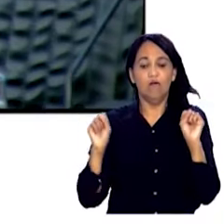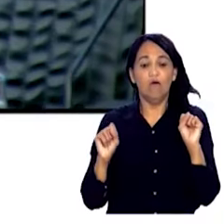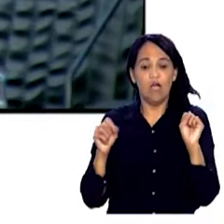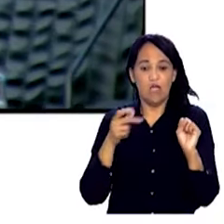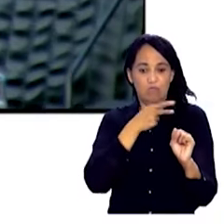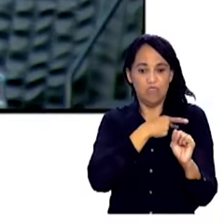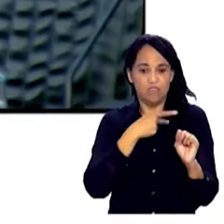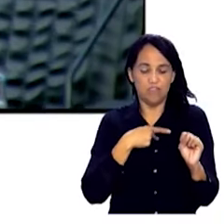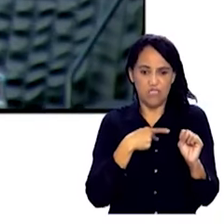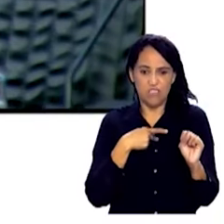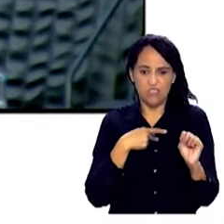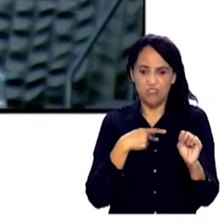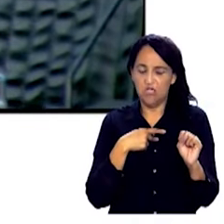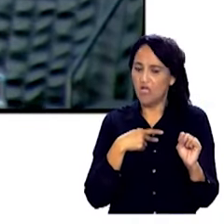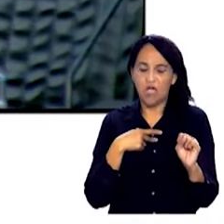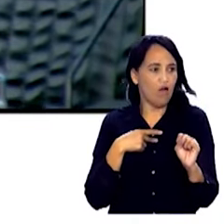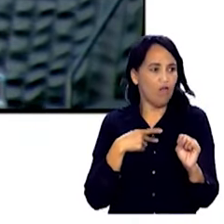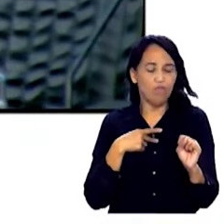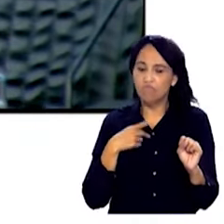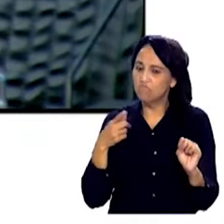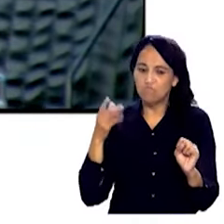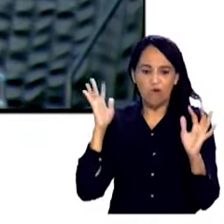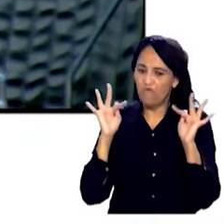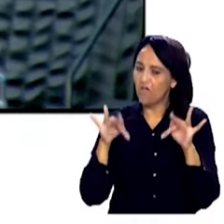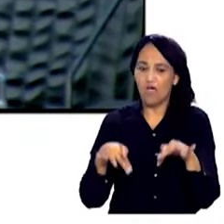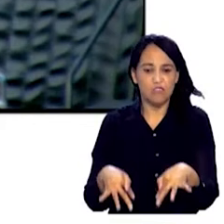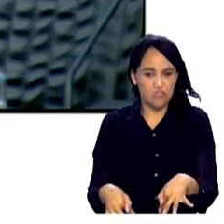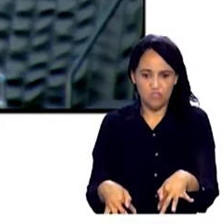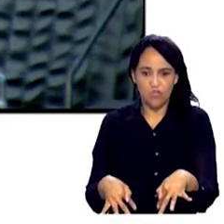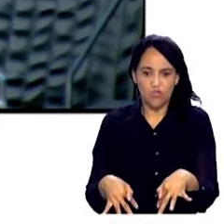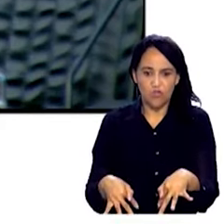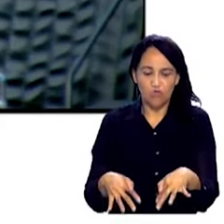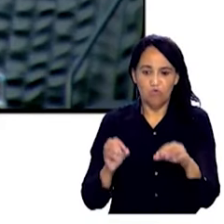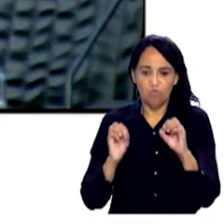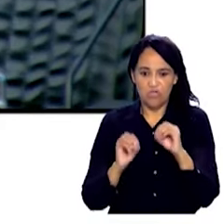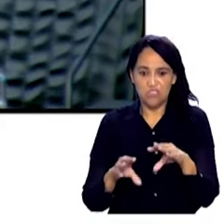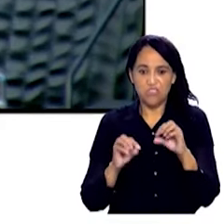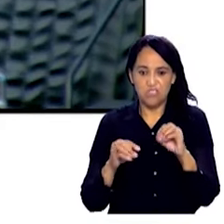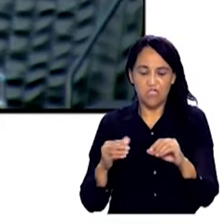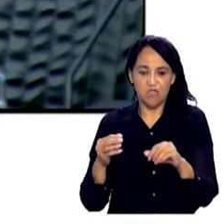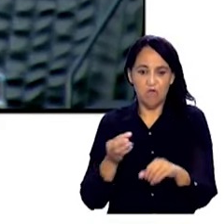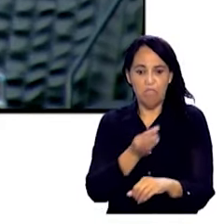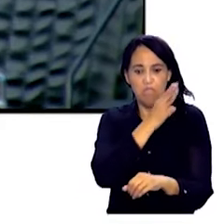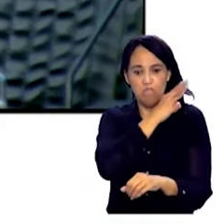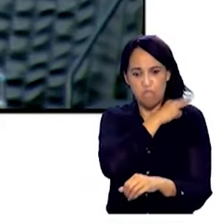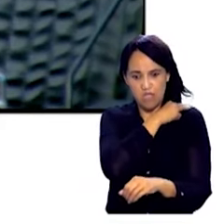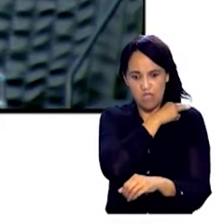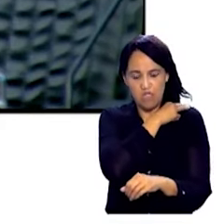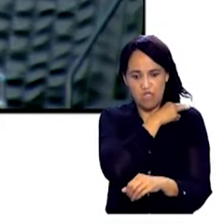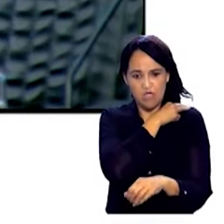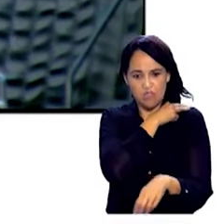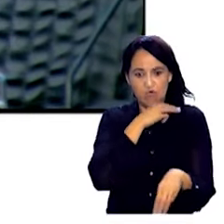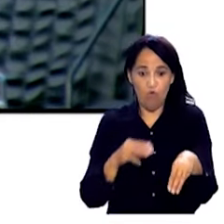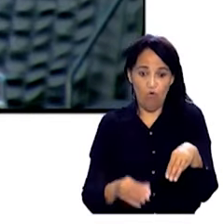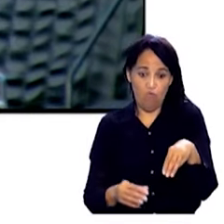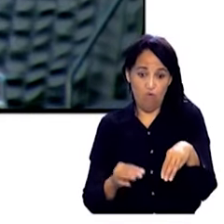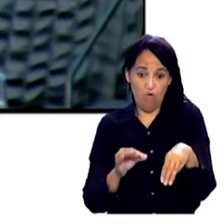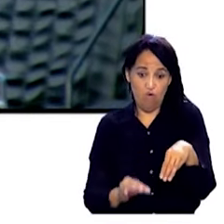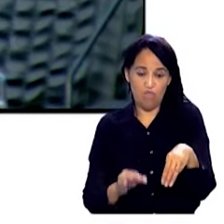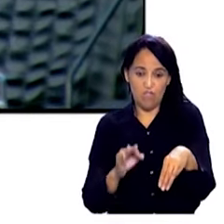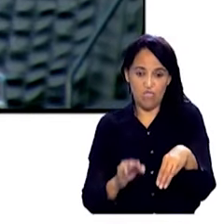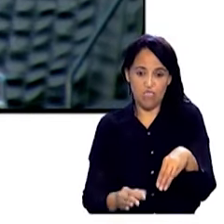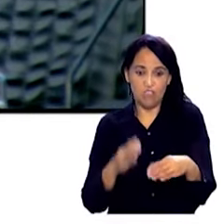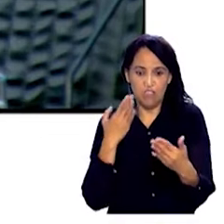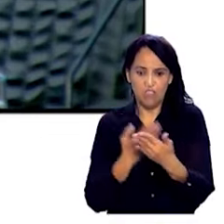Carolina Chief Justice John Marshall perhaps the most renowned Judge studied Law for only Six weeks before becoming a